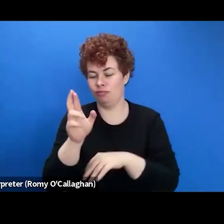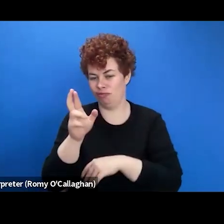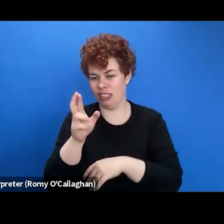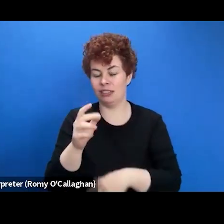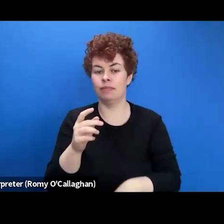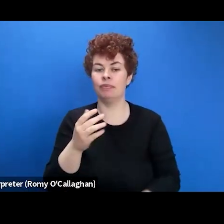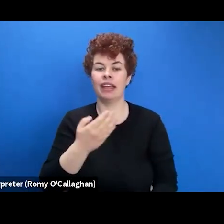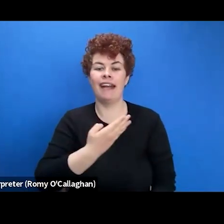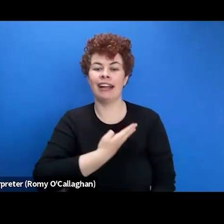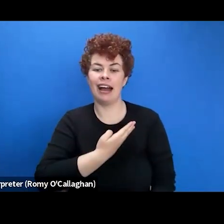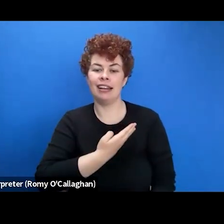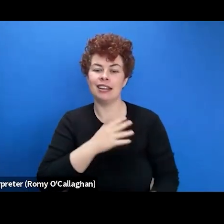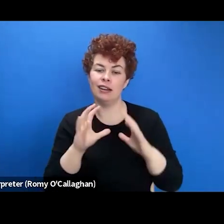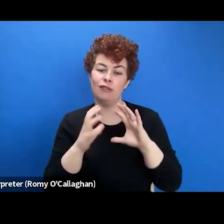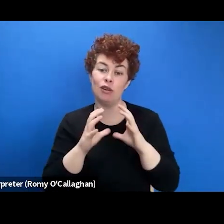Gaza football team